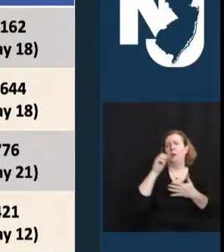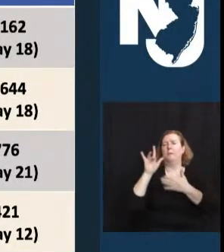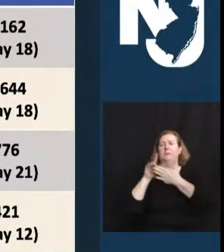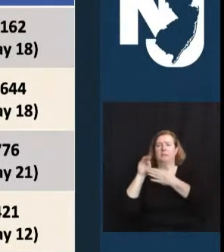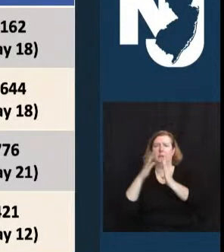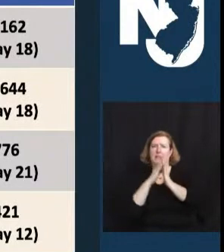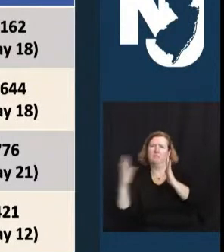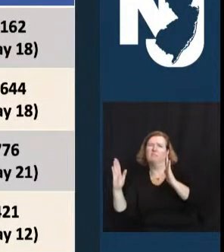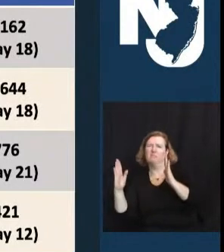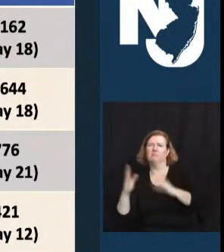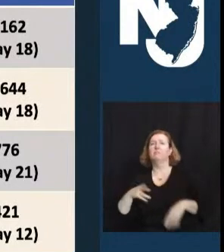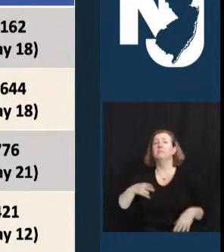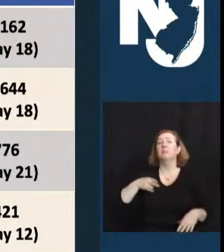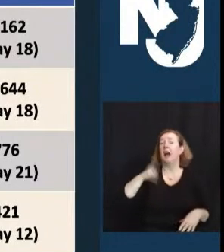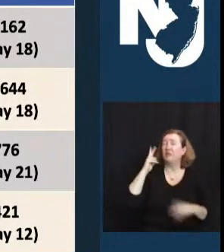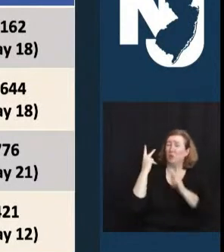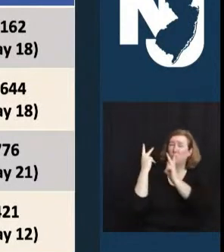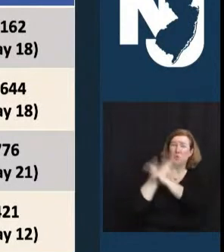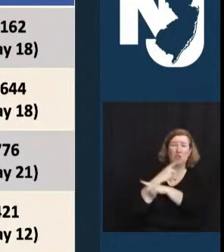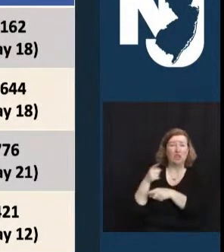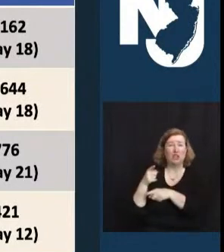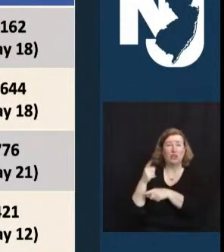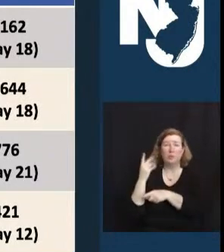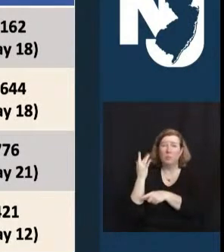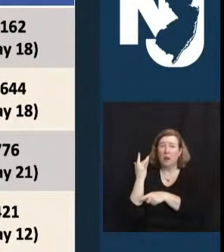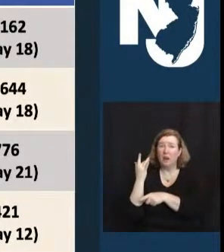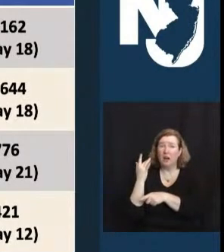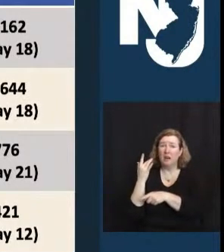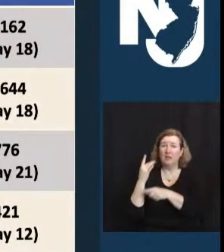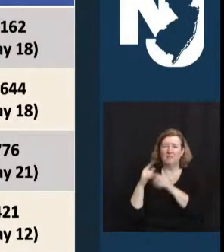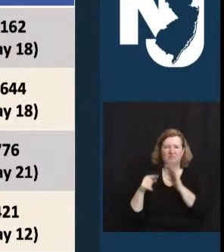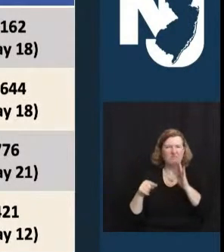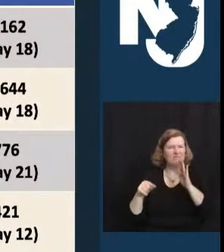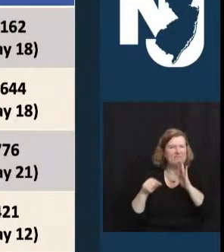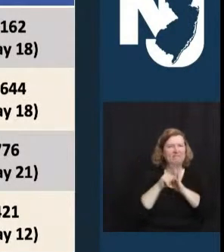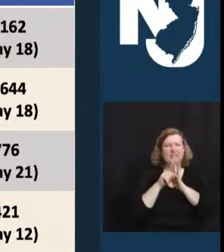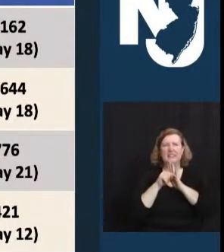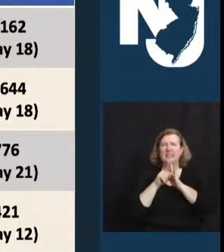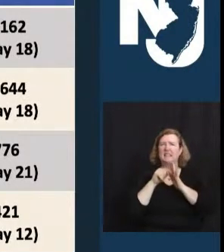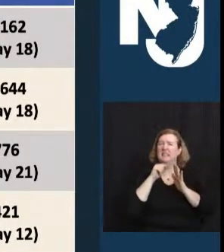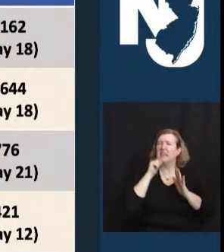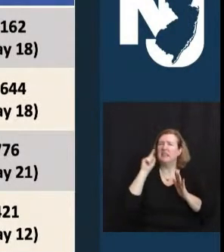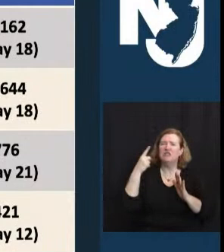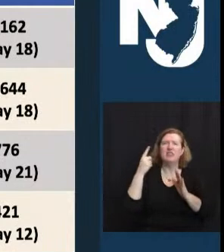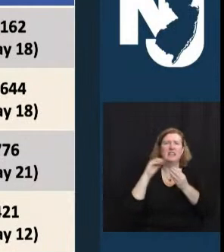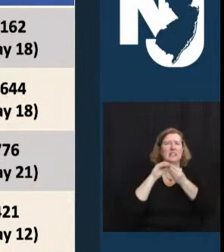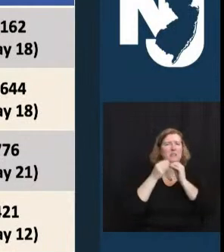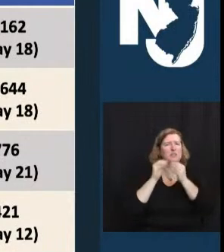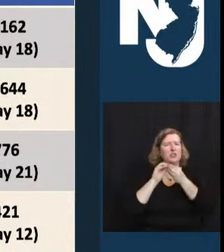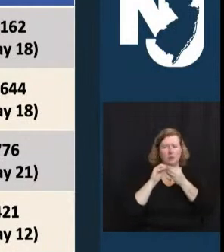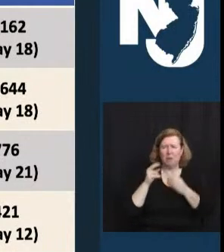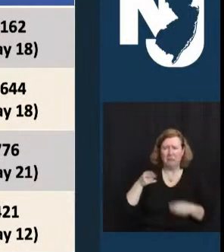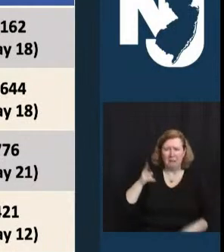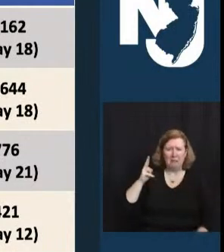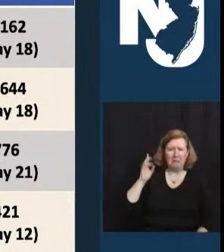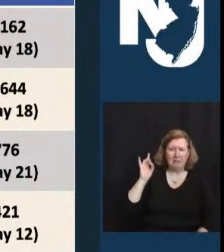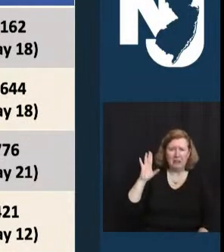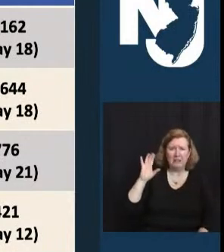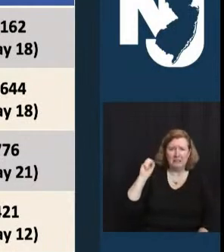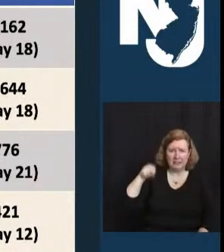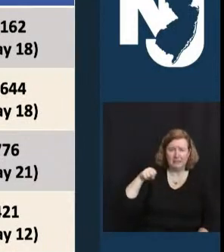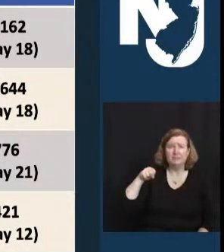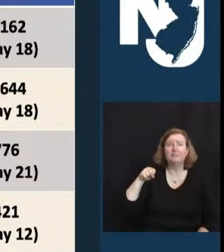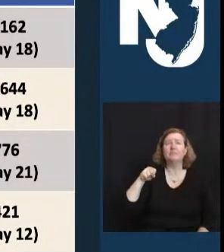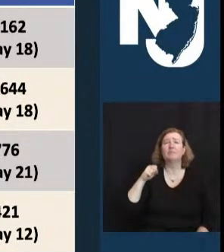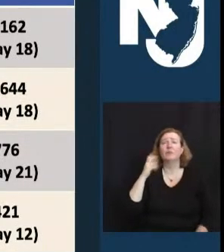case scenario isn't necessarily the peak in terms of the numbers, although those numbers are concerning, but the slow decline